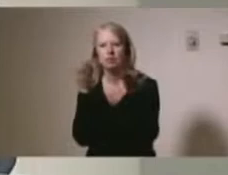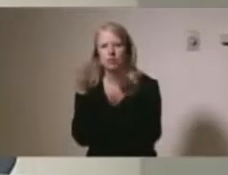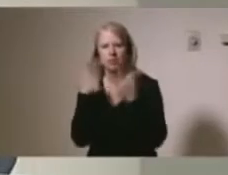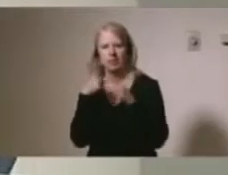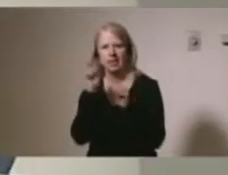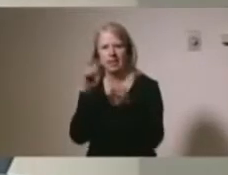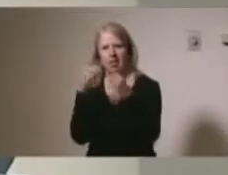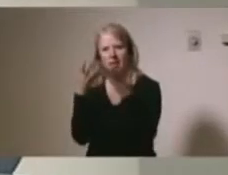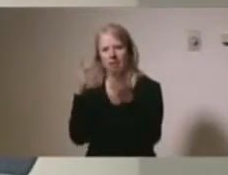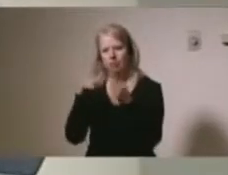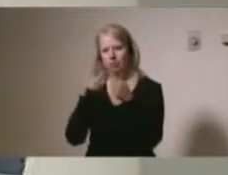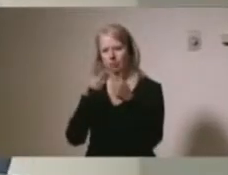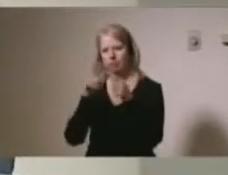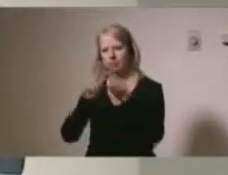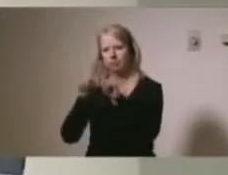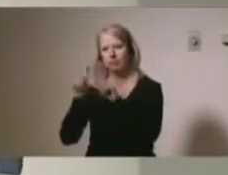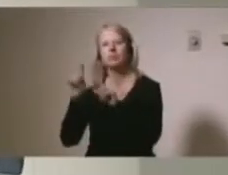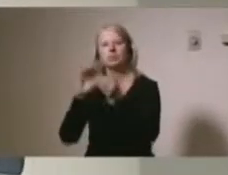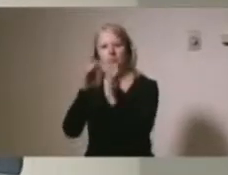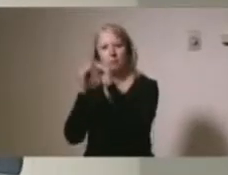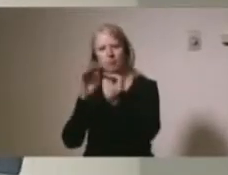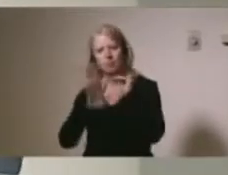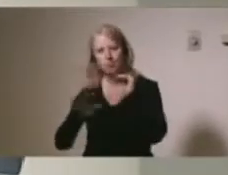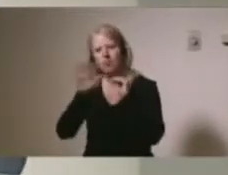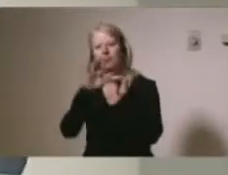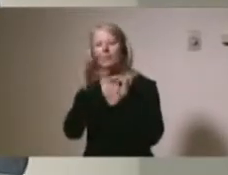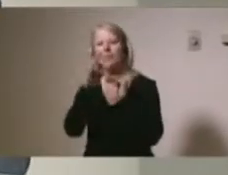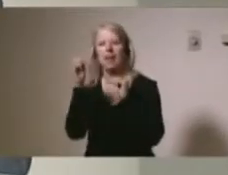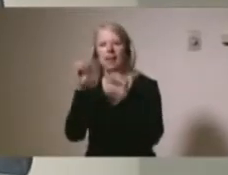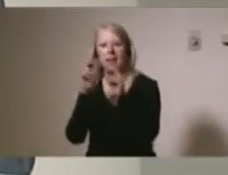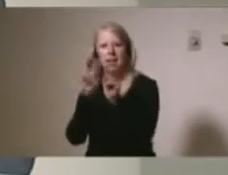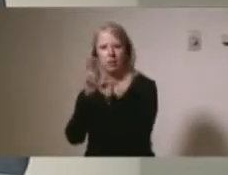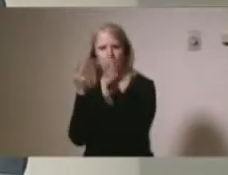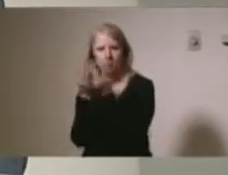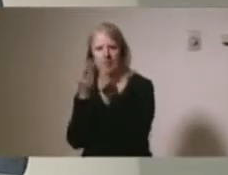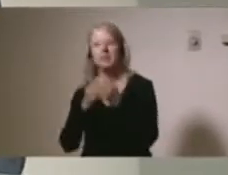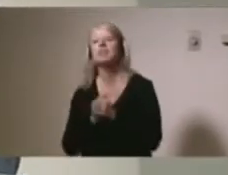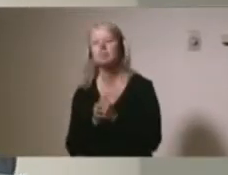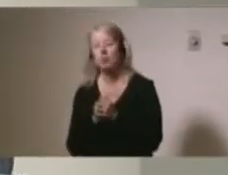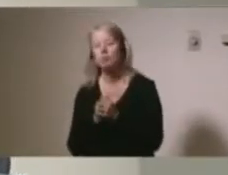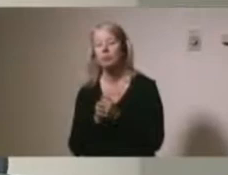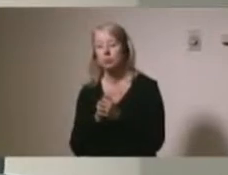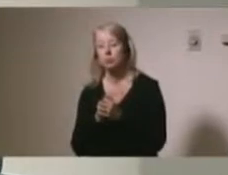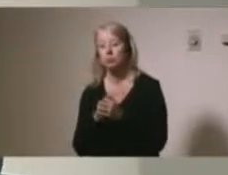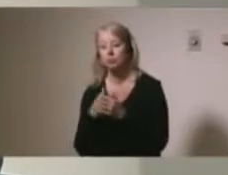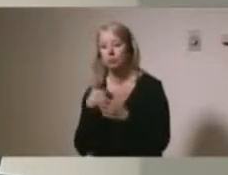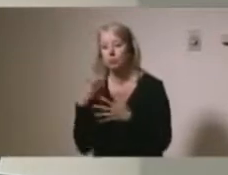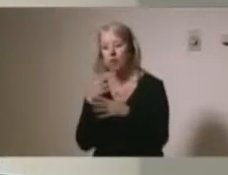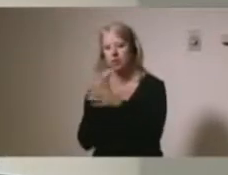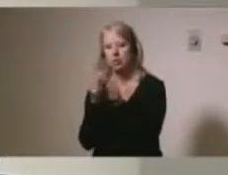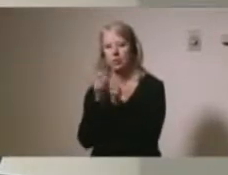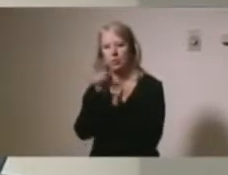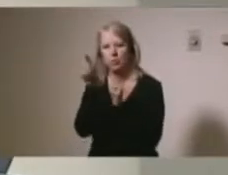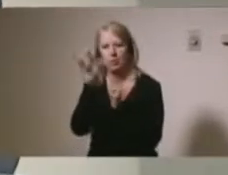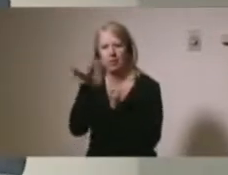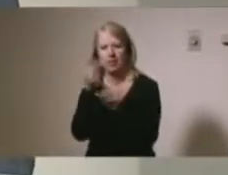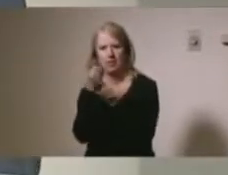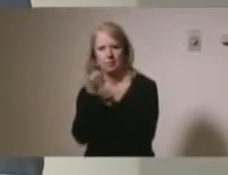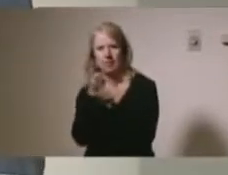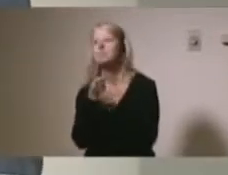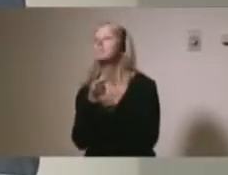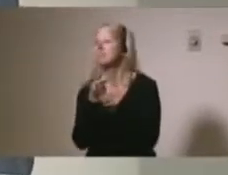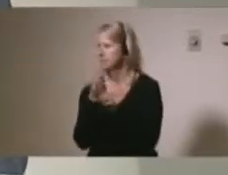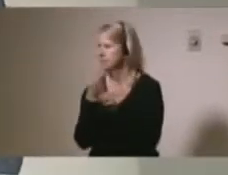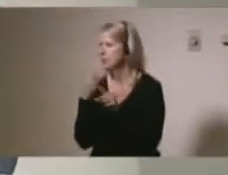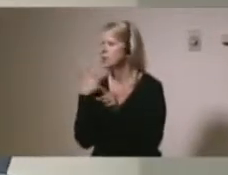society and to unions? So we want to study that impact. So we thought that